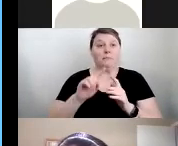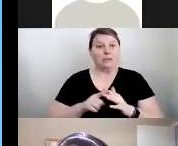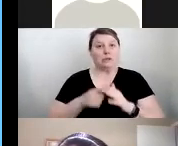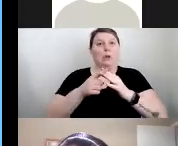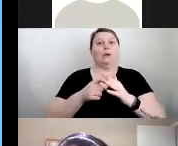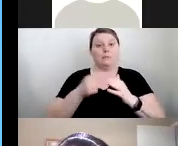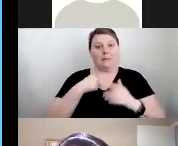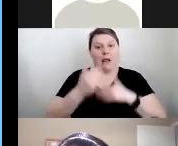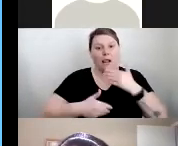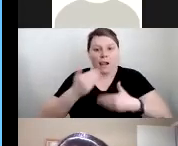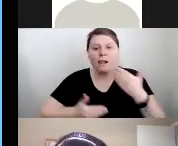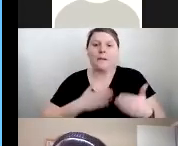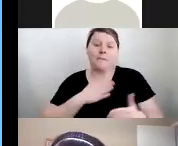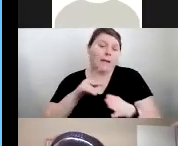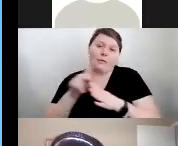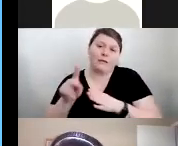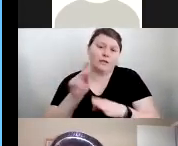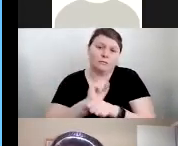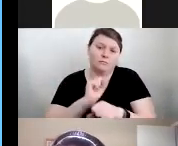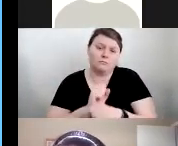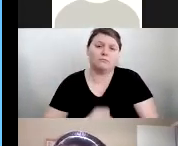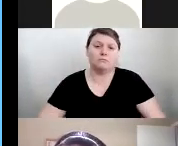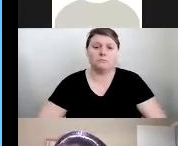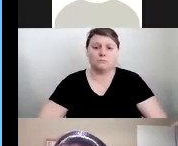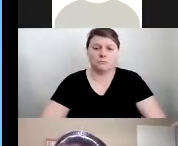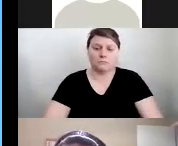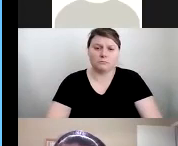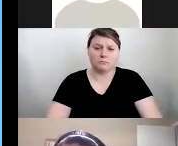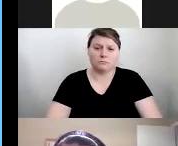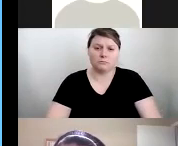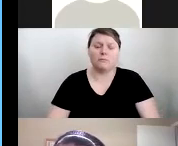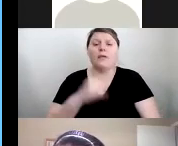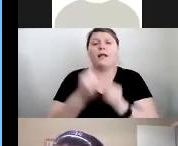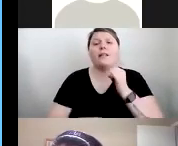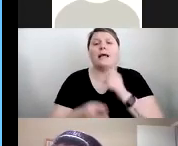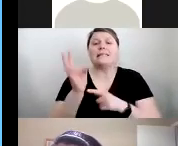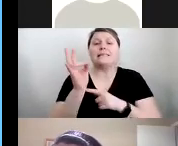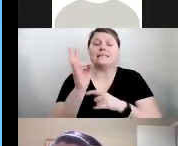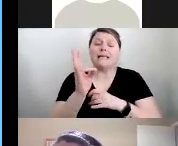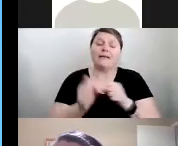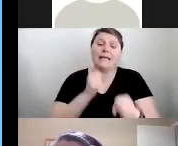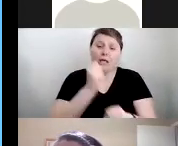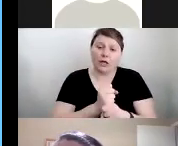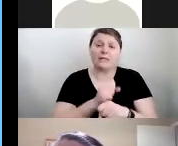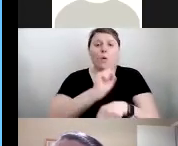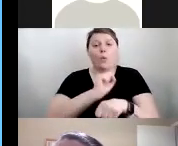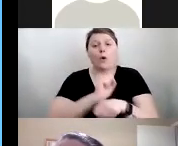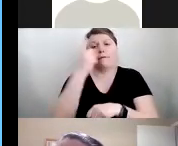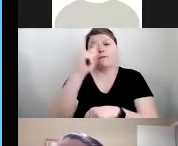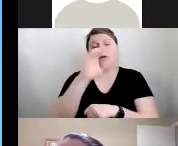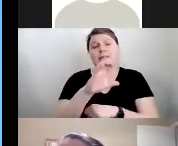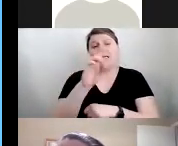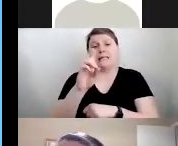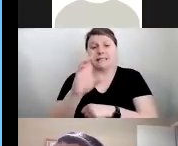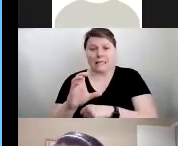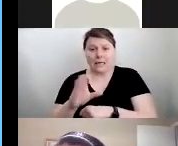has ignited my whole professional career. And then for the last 7 years now, I've been at the CDC, working in